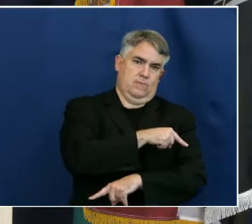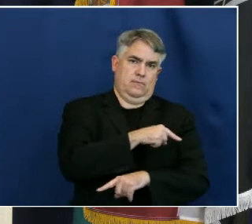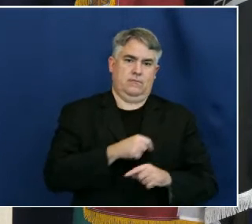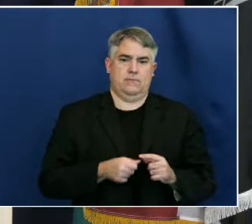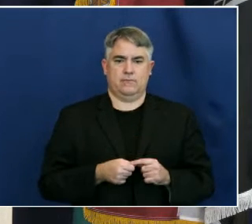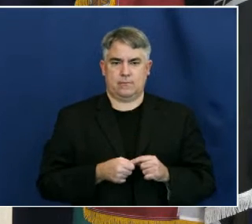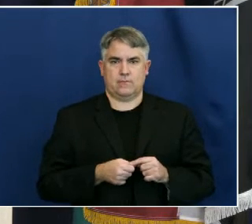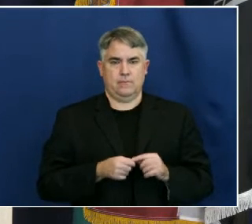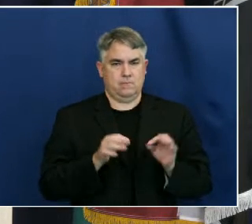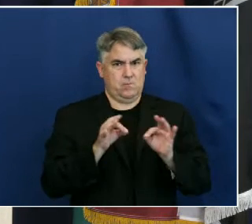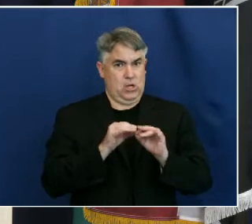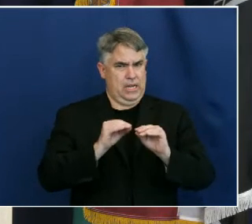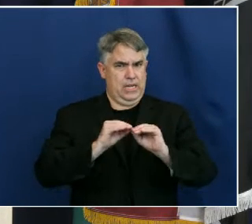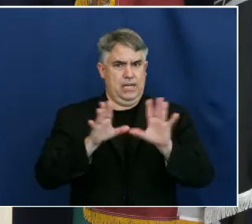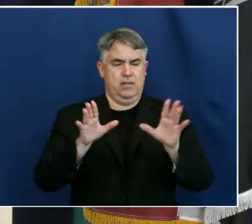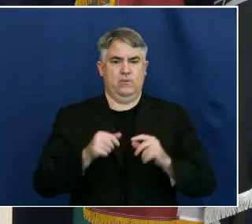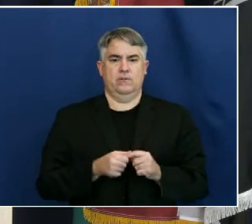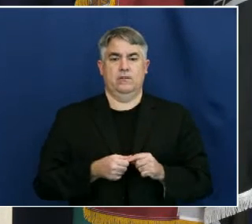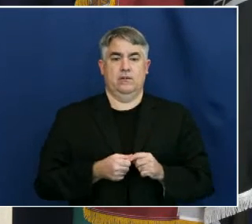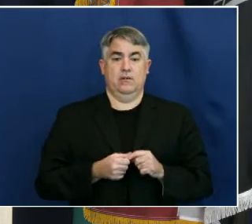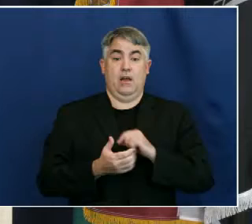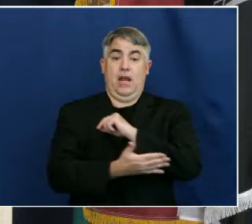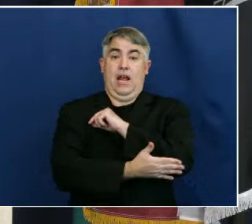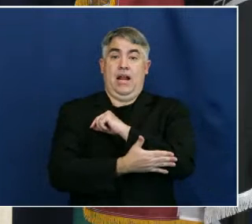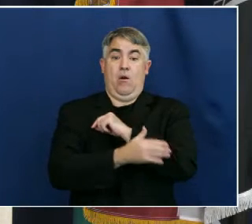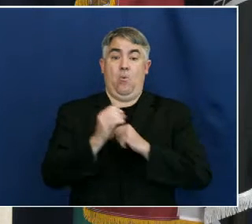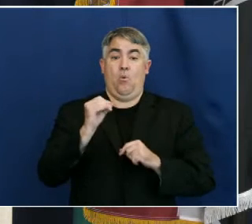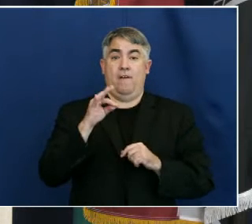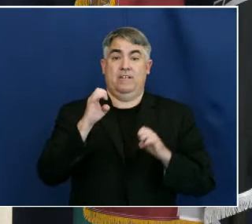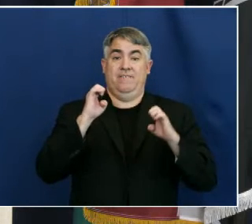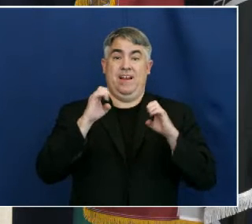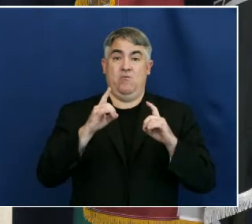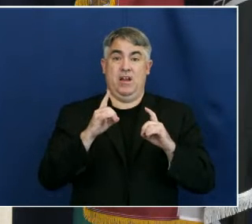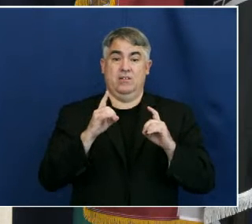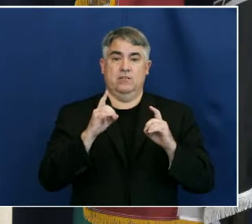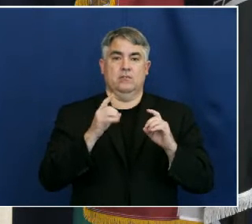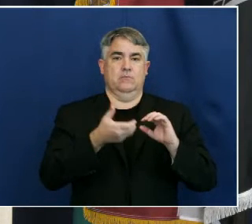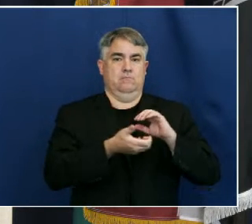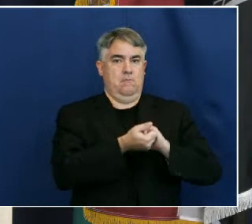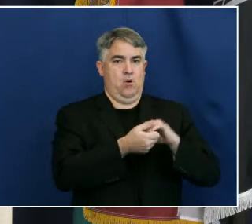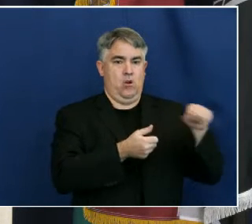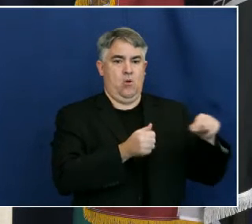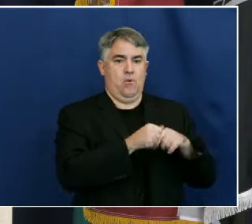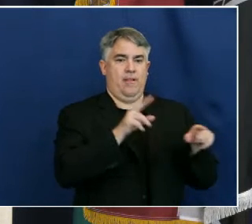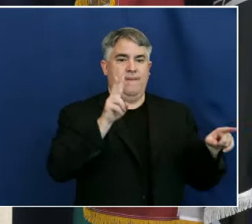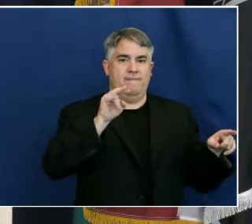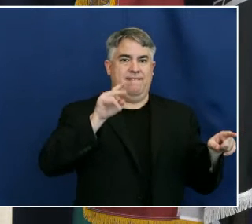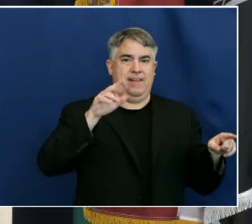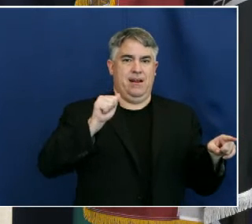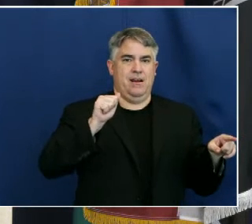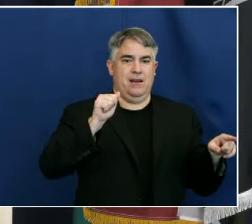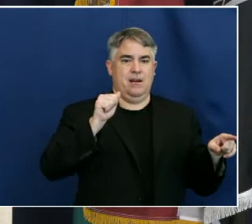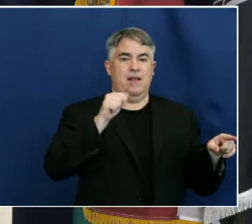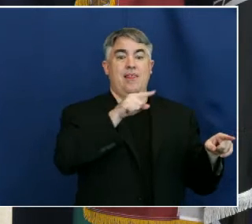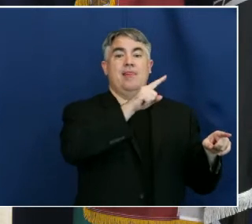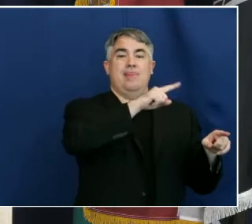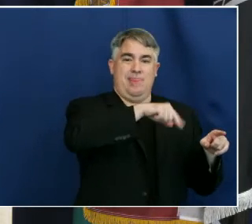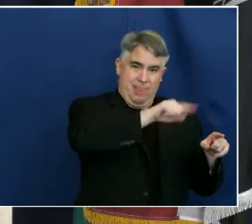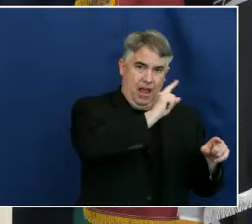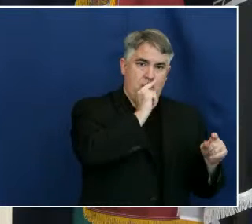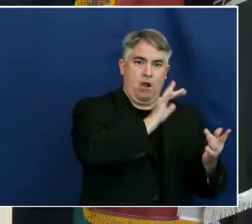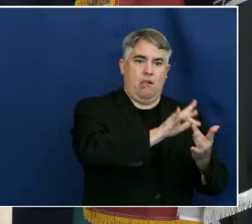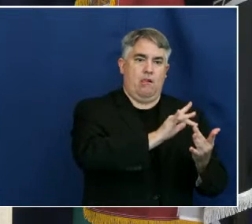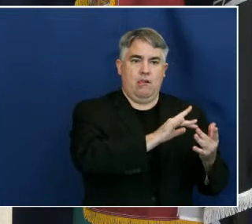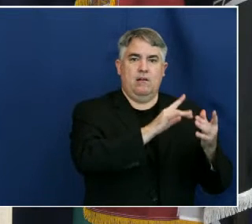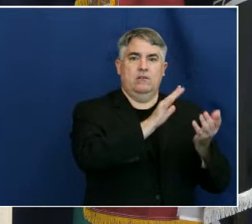of Education, working with VIBA, will be contacting the schools and the districts and scheduling them. Again, schools that are